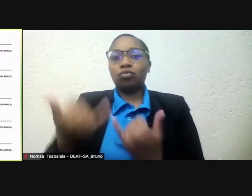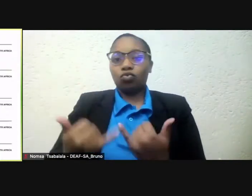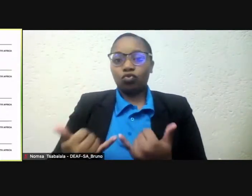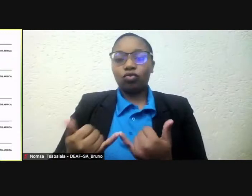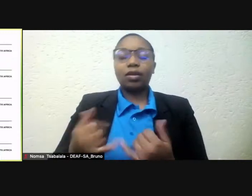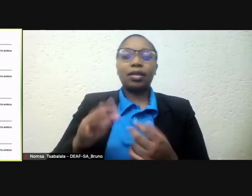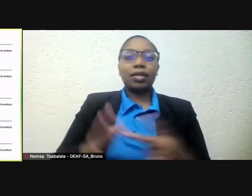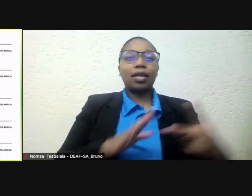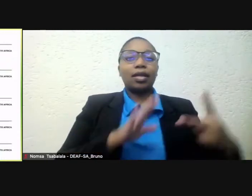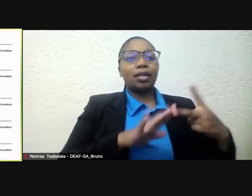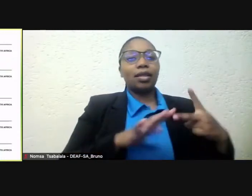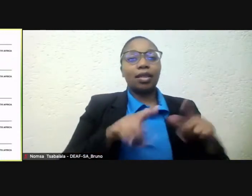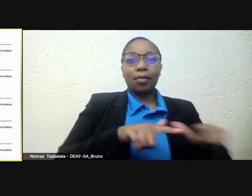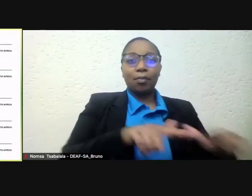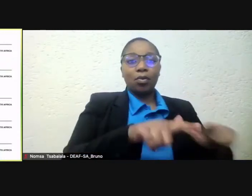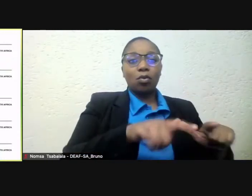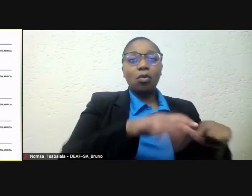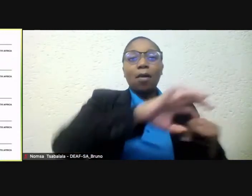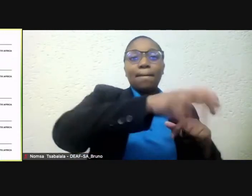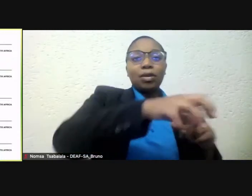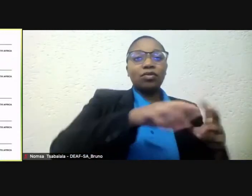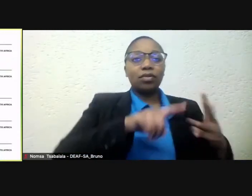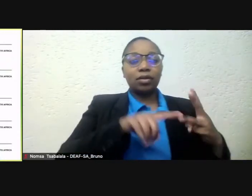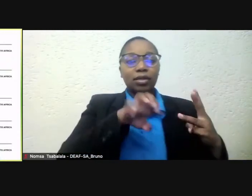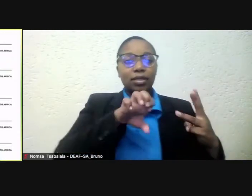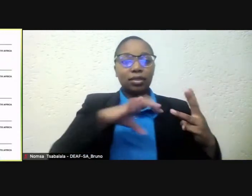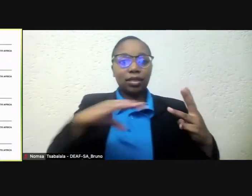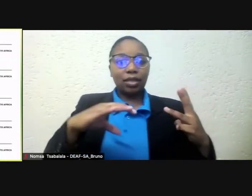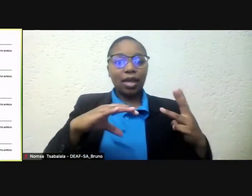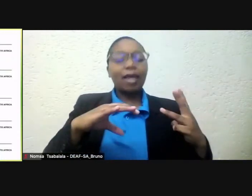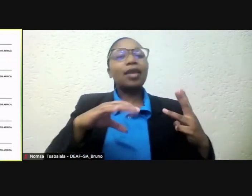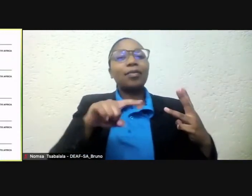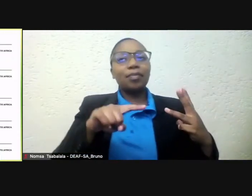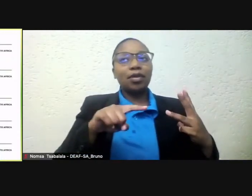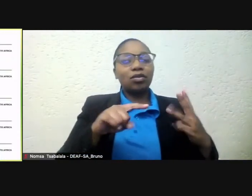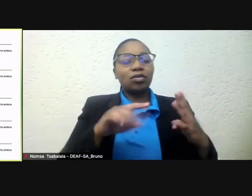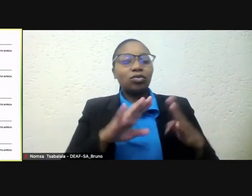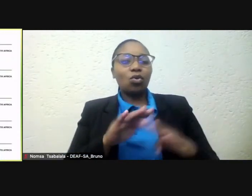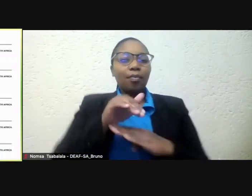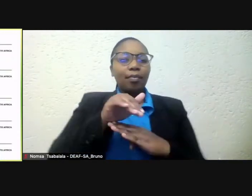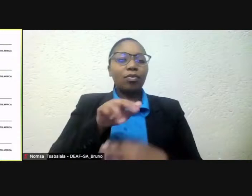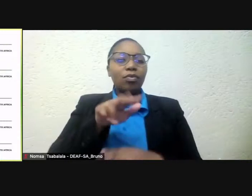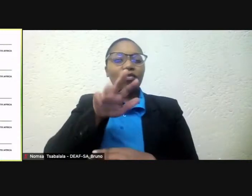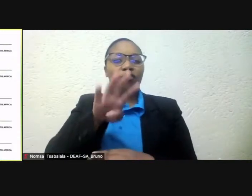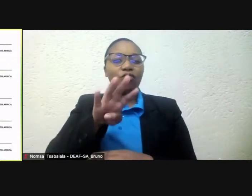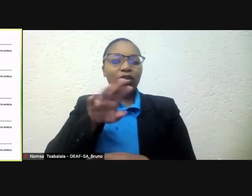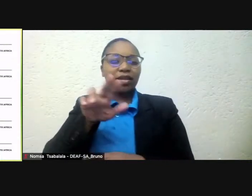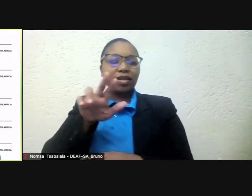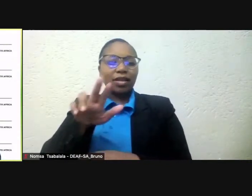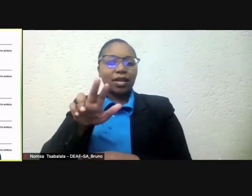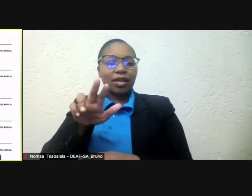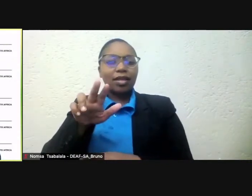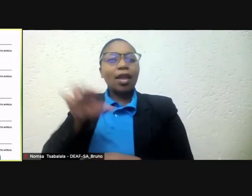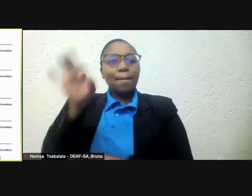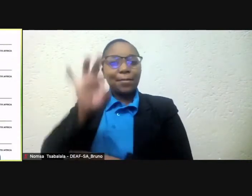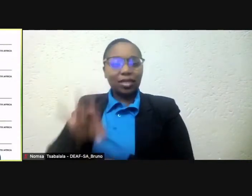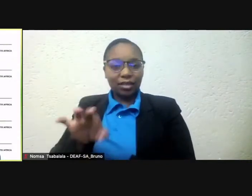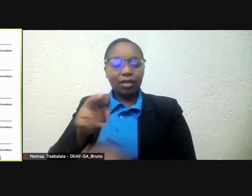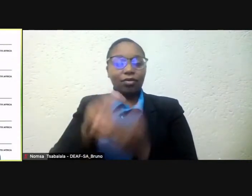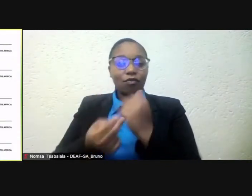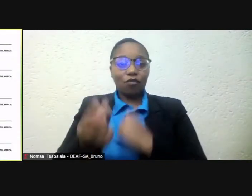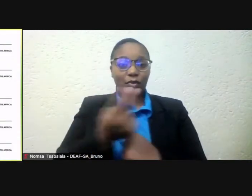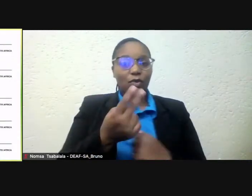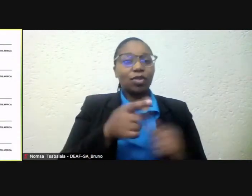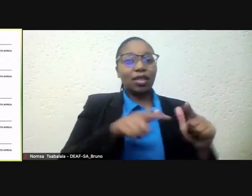the Eastern Cape are just on their heels at just over 48%, both of them, and we expect that in the next